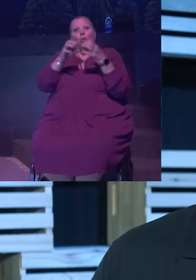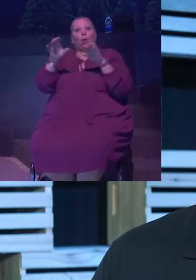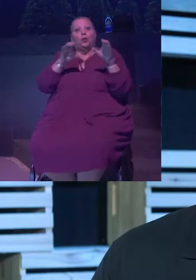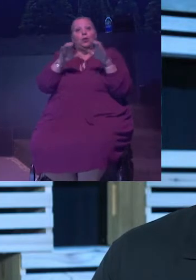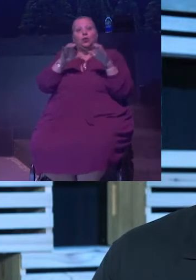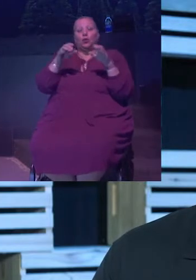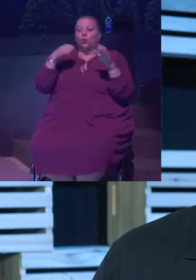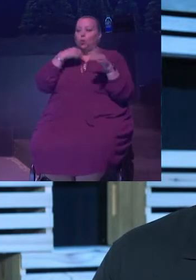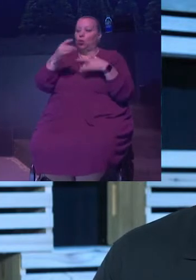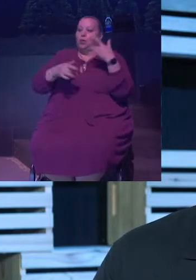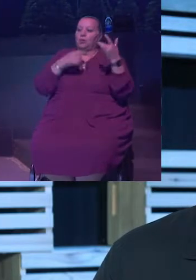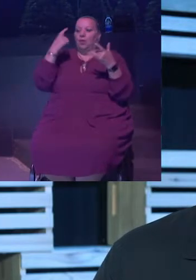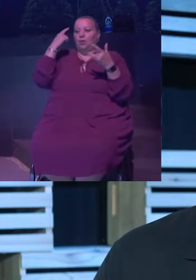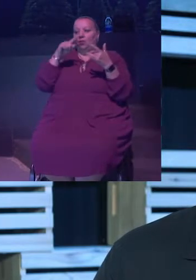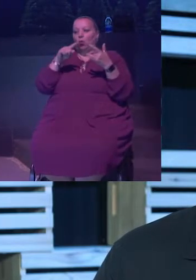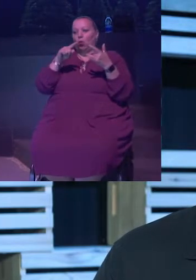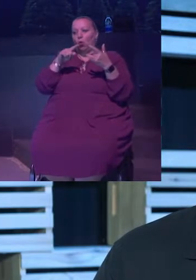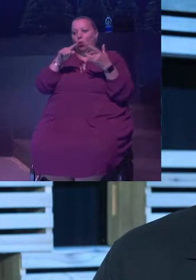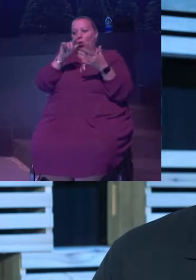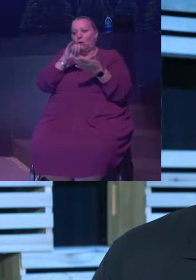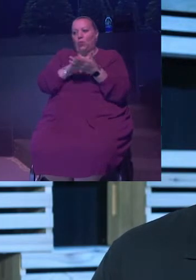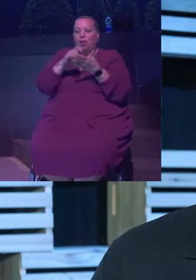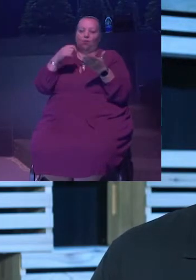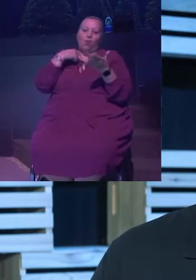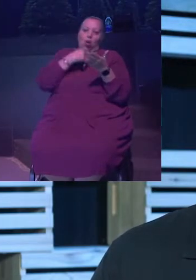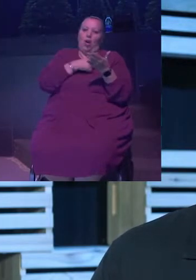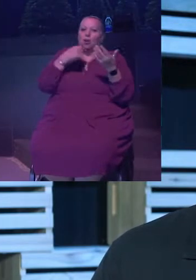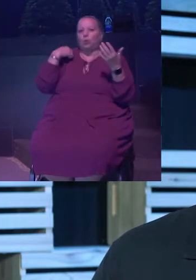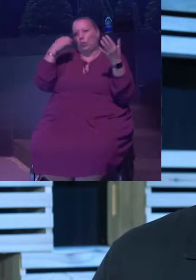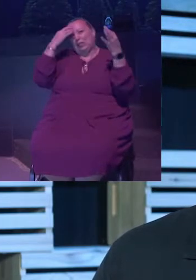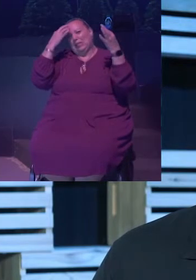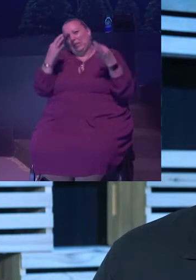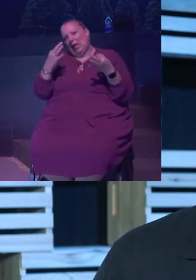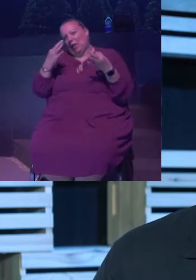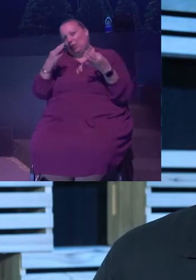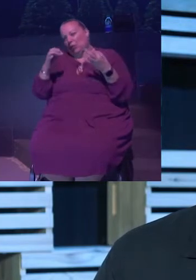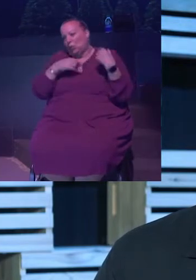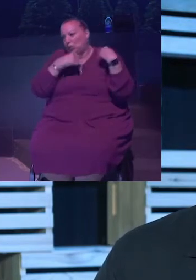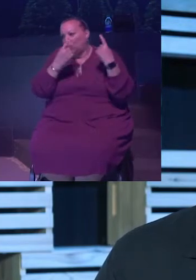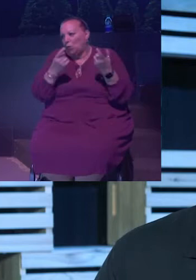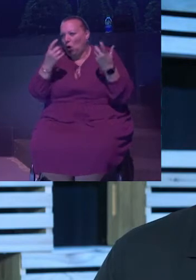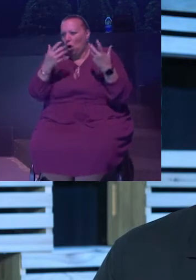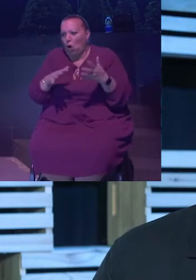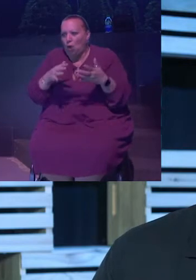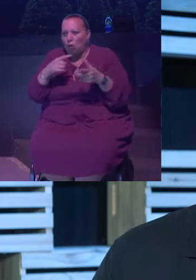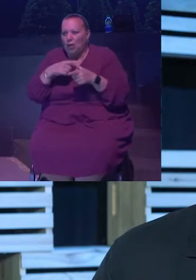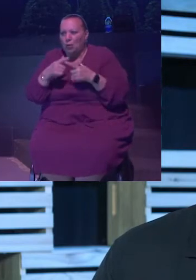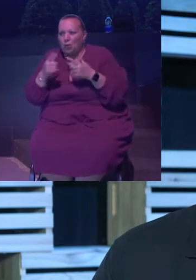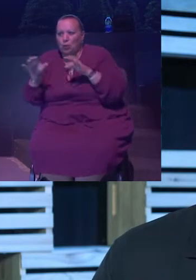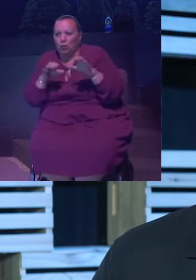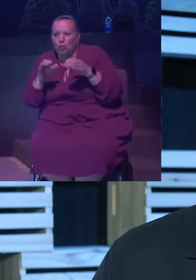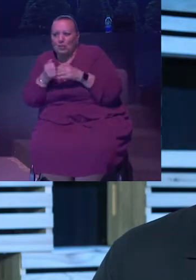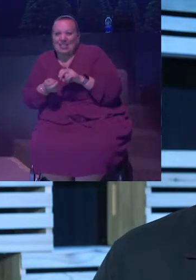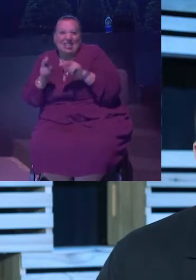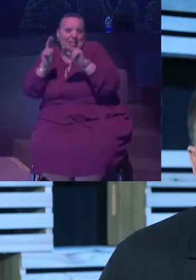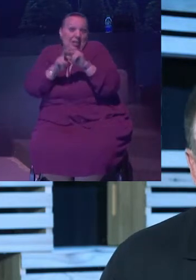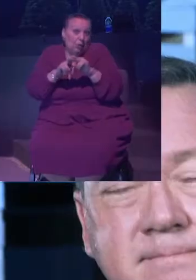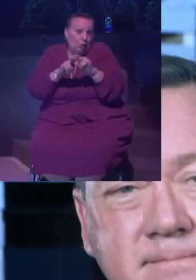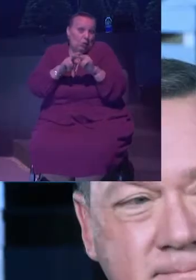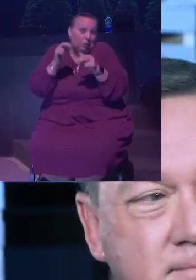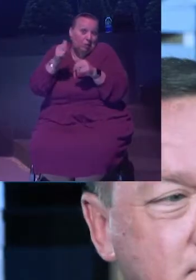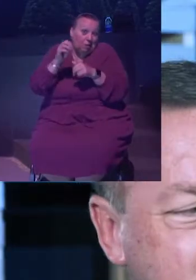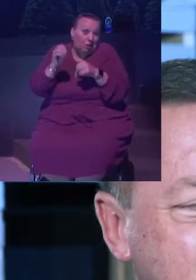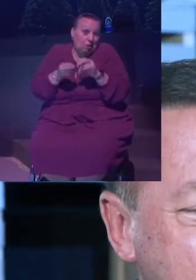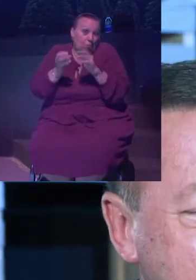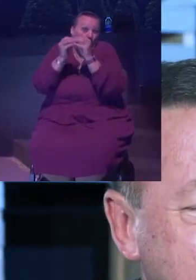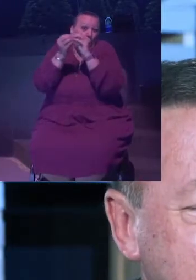So we were excited to participate, and for us, what we decided to do is, since we were already tithing every week, is we would just increase our tithe. Mm-hmm.